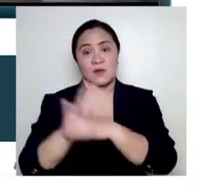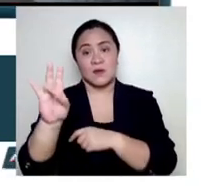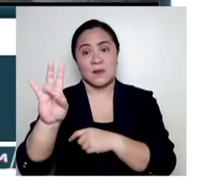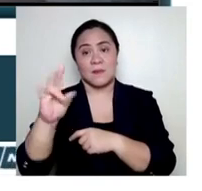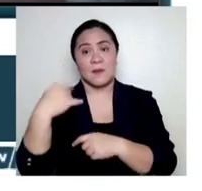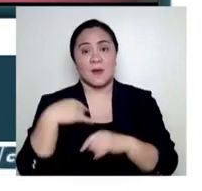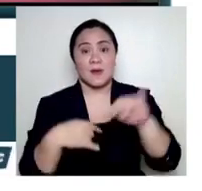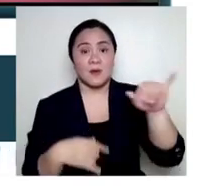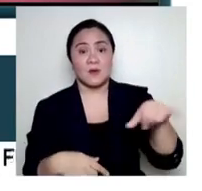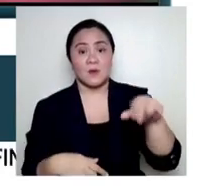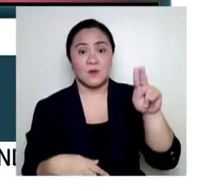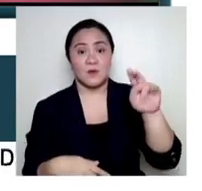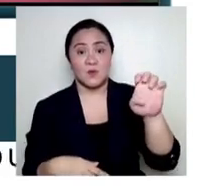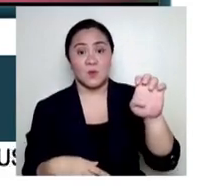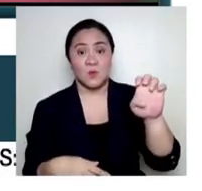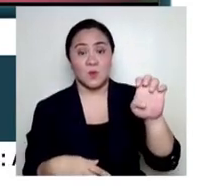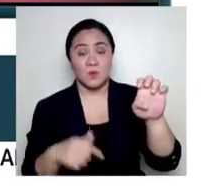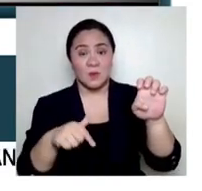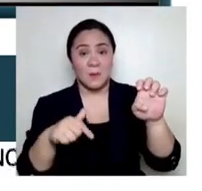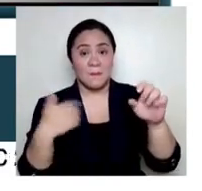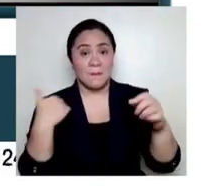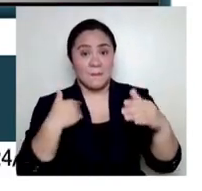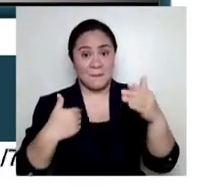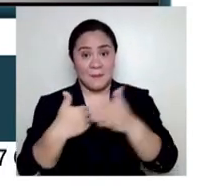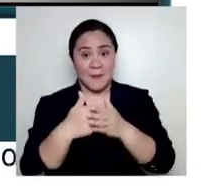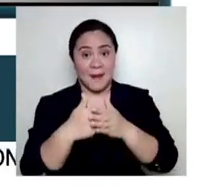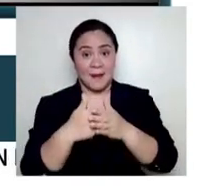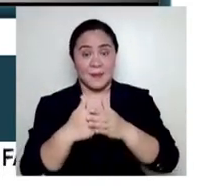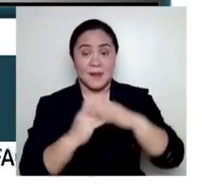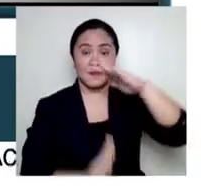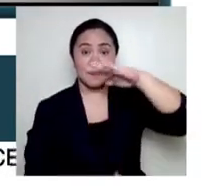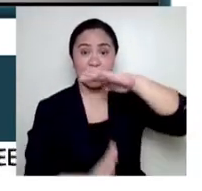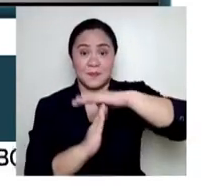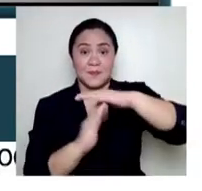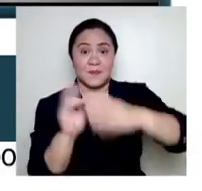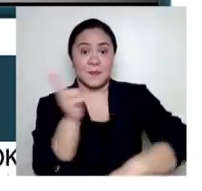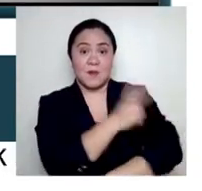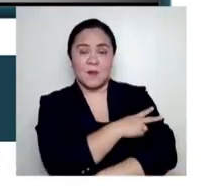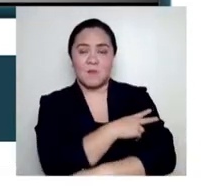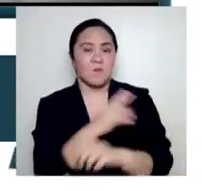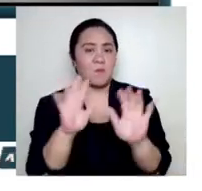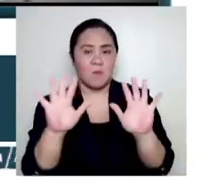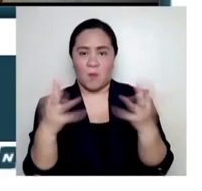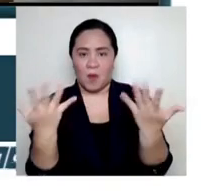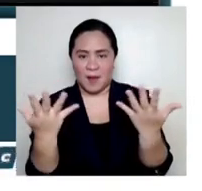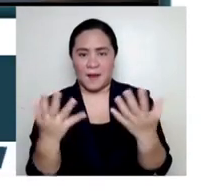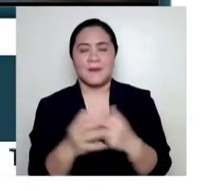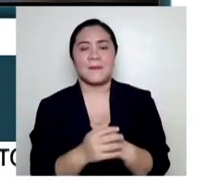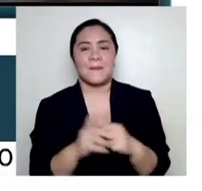not have expiring, you know, vaccines. I believe it will be towards